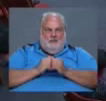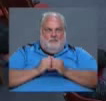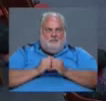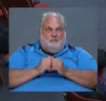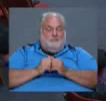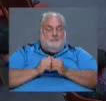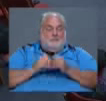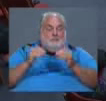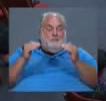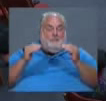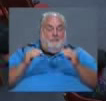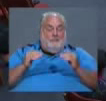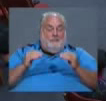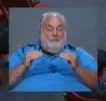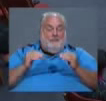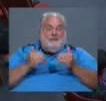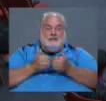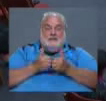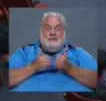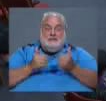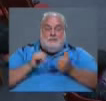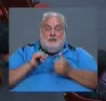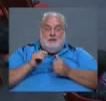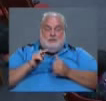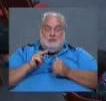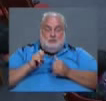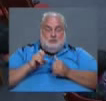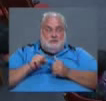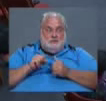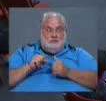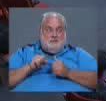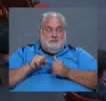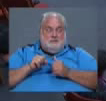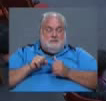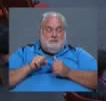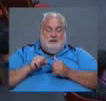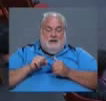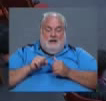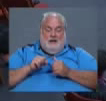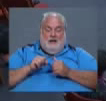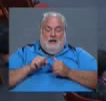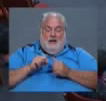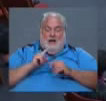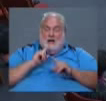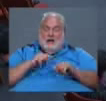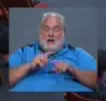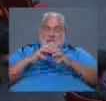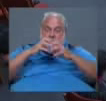Okay, turning to the separate items, we've got a condemnation ordinance.